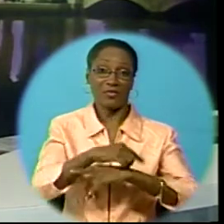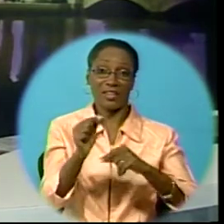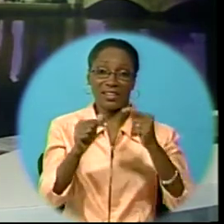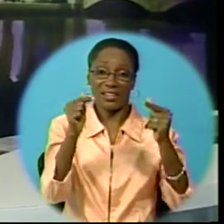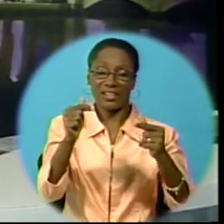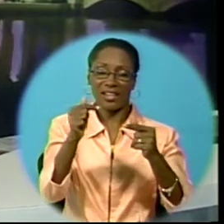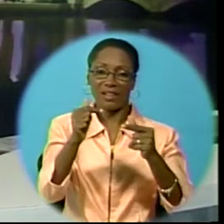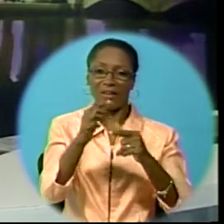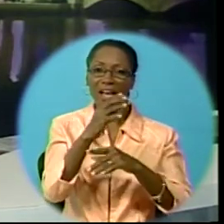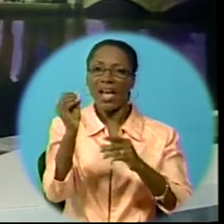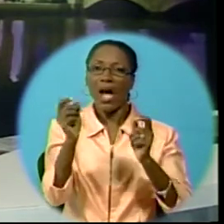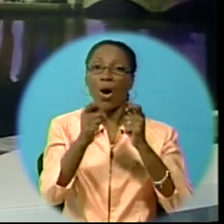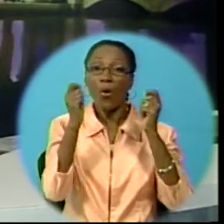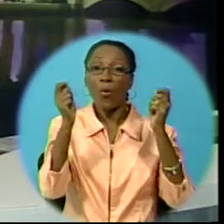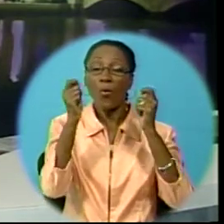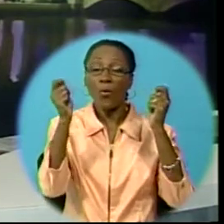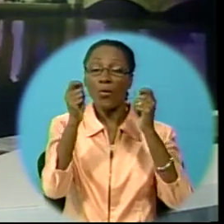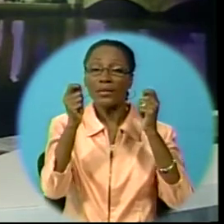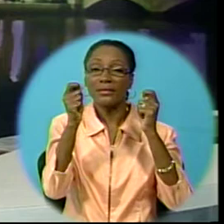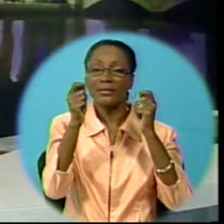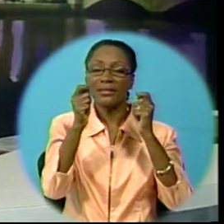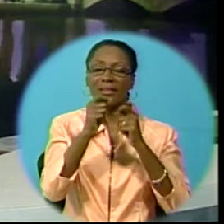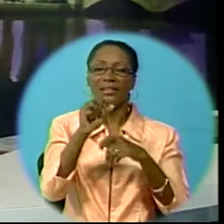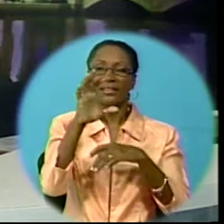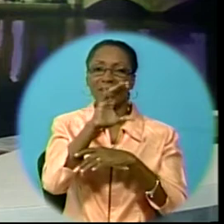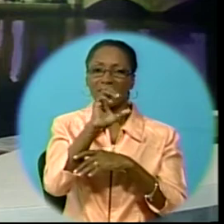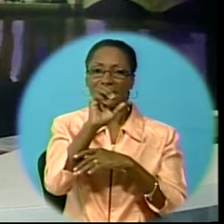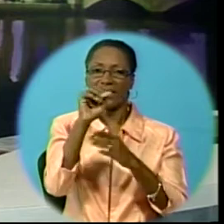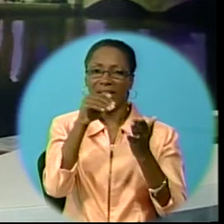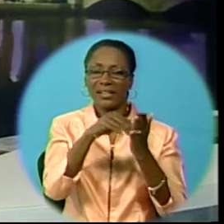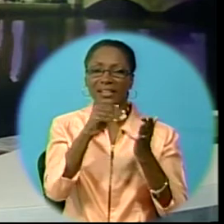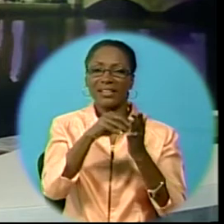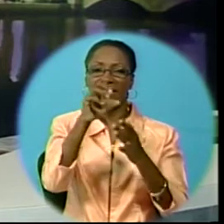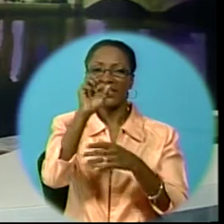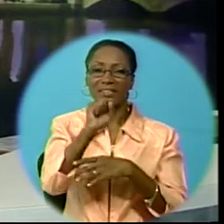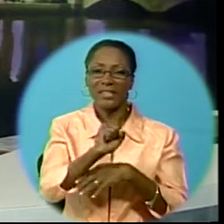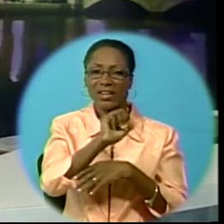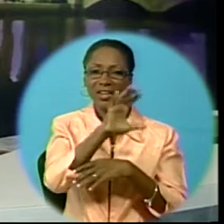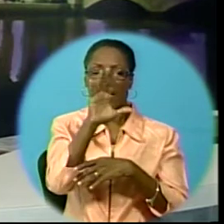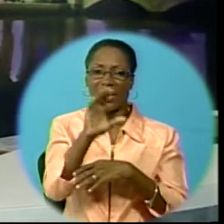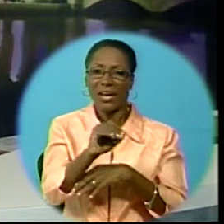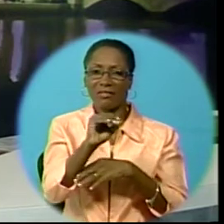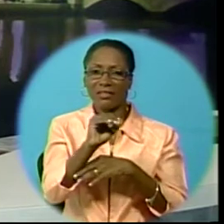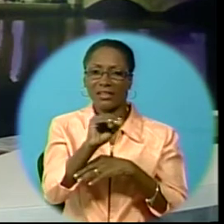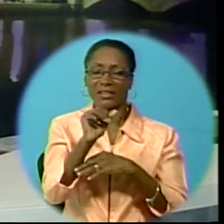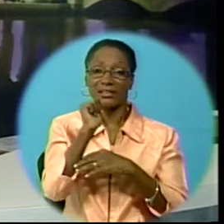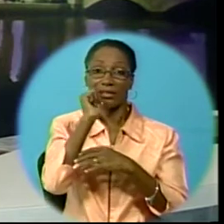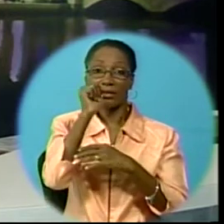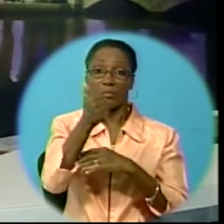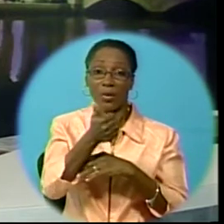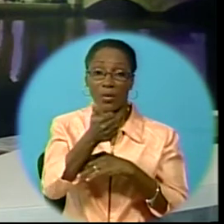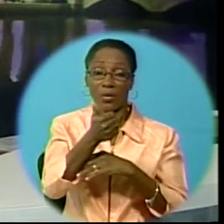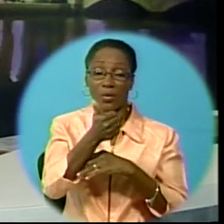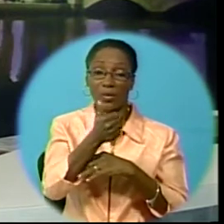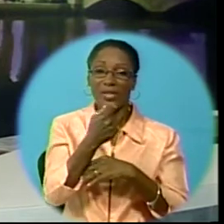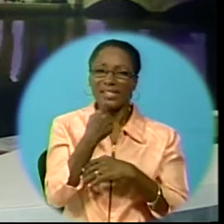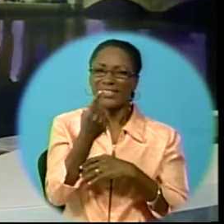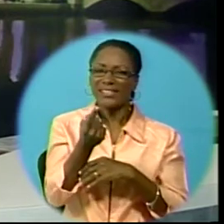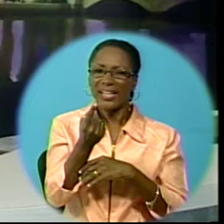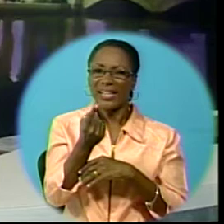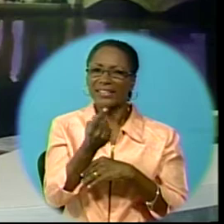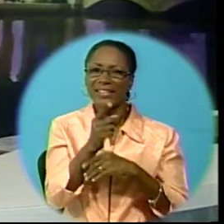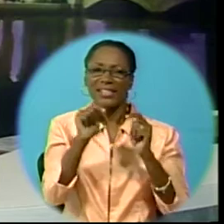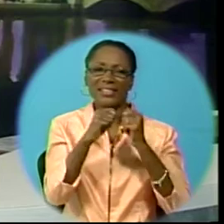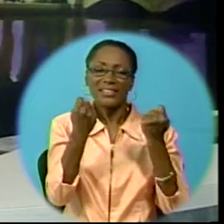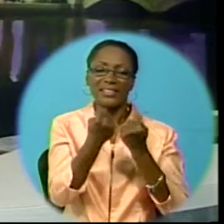T20. Sir Richie, who is 53 today, says that the team will not be sitting back comfortably on the two wins, but will be